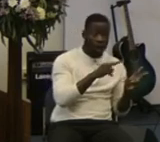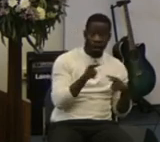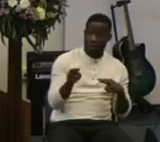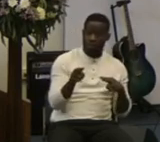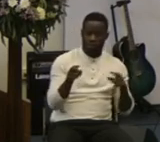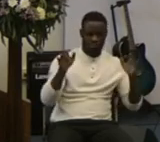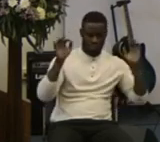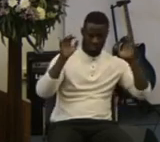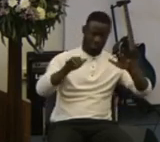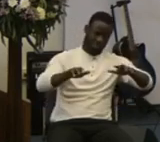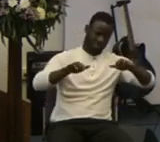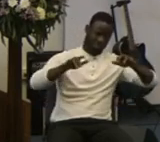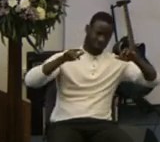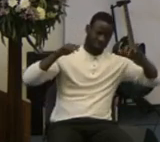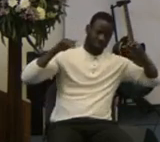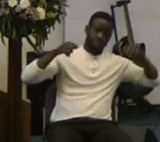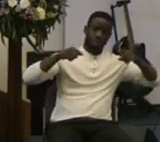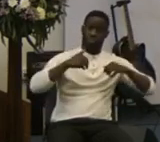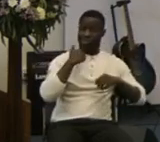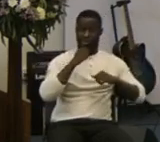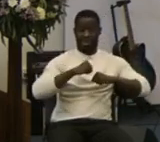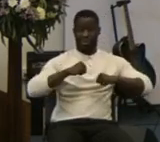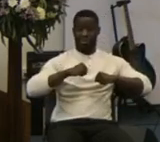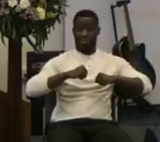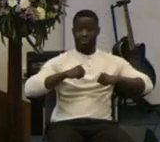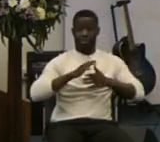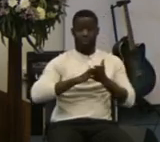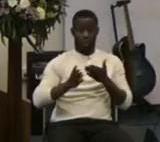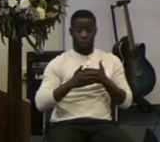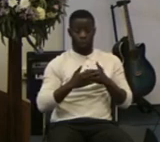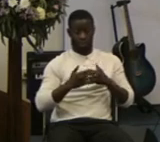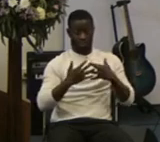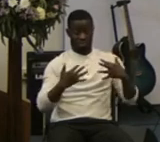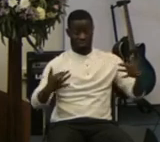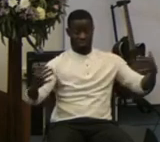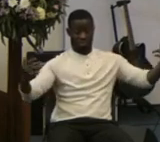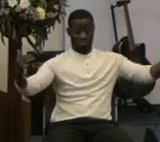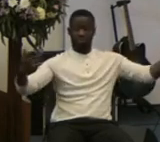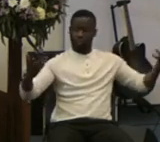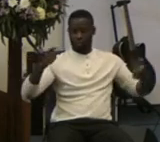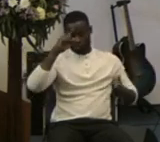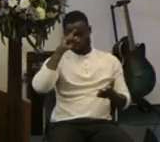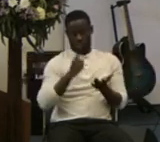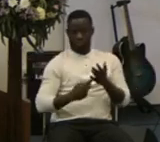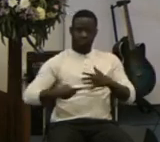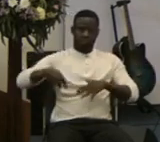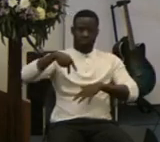such large numbers that there was no room left, not even outside the door, and he preached the word to them.